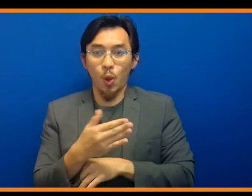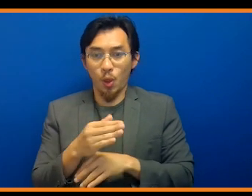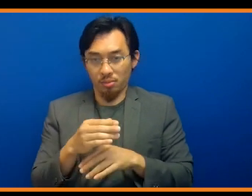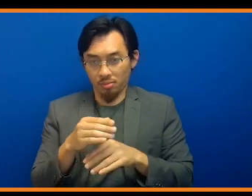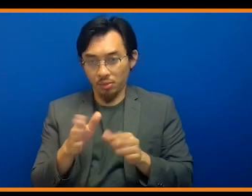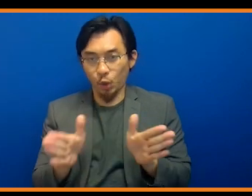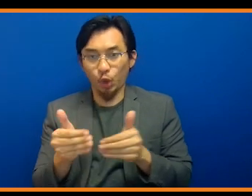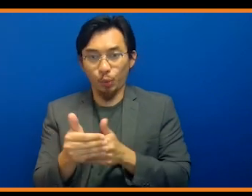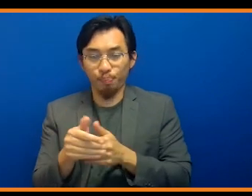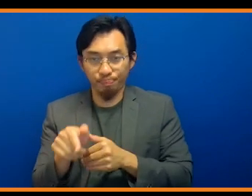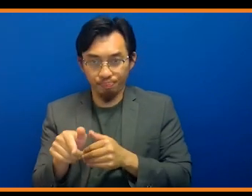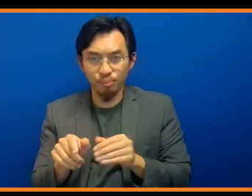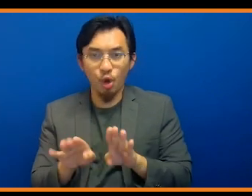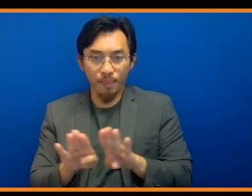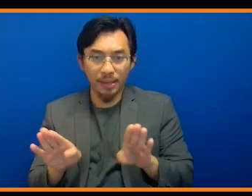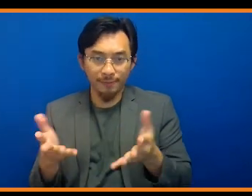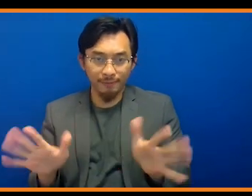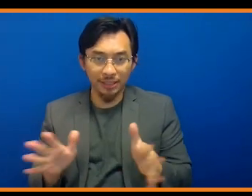is open.